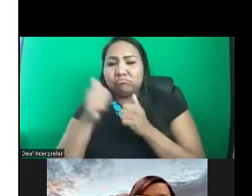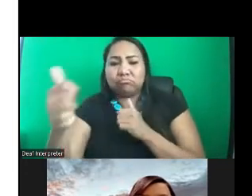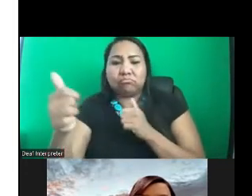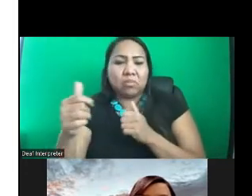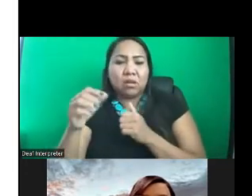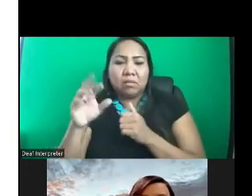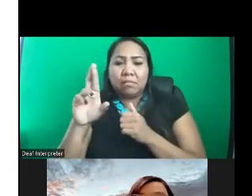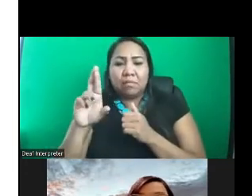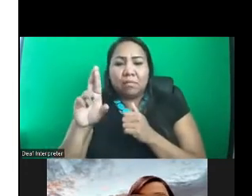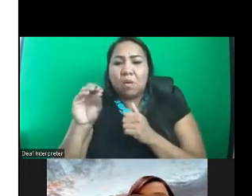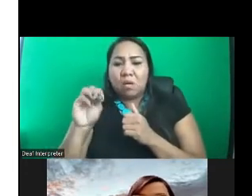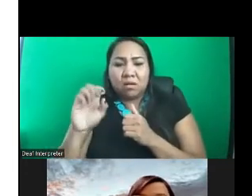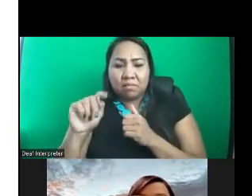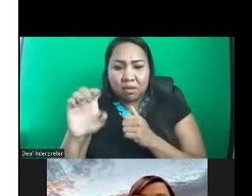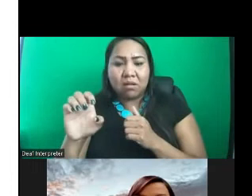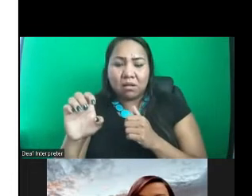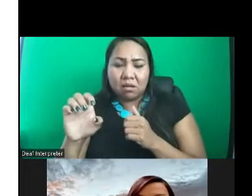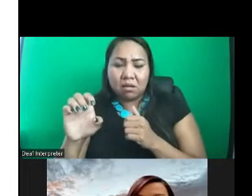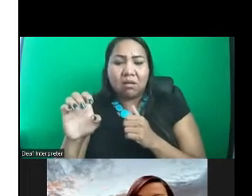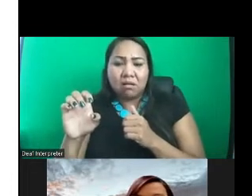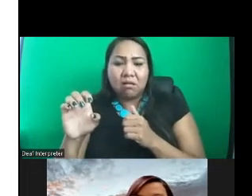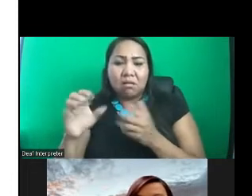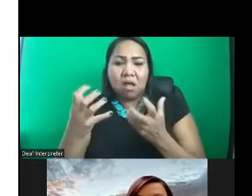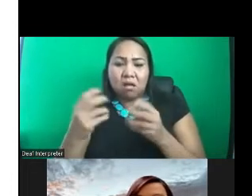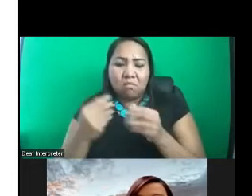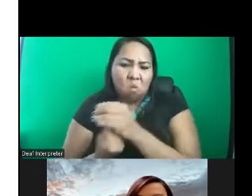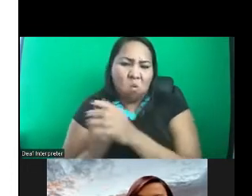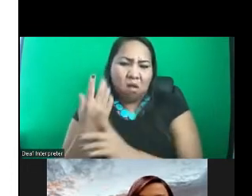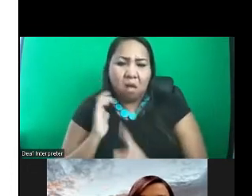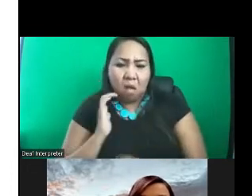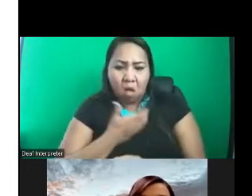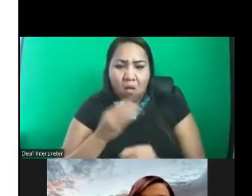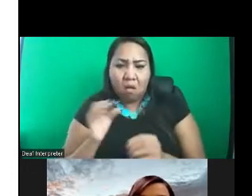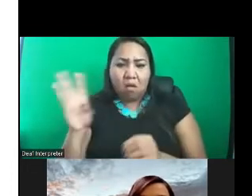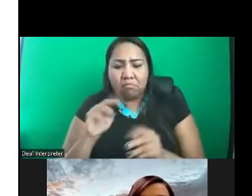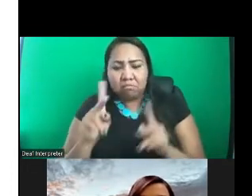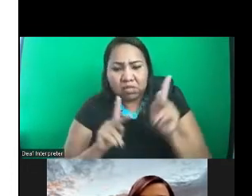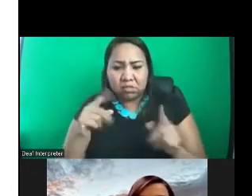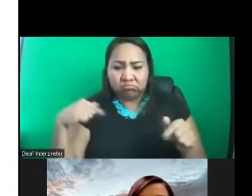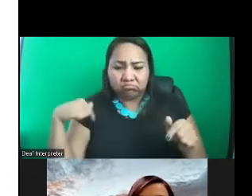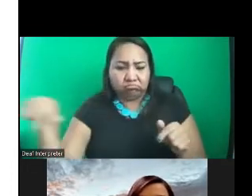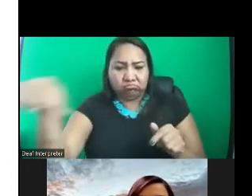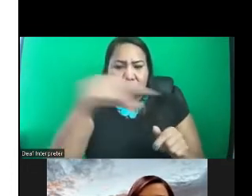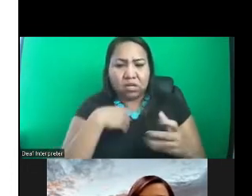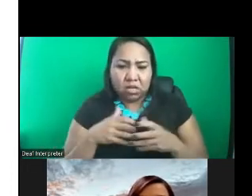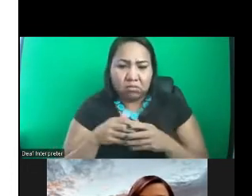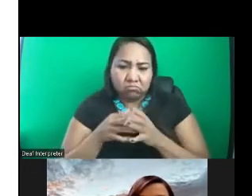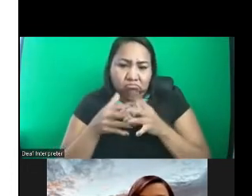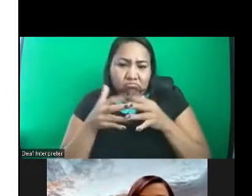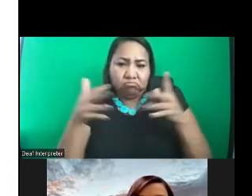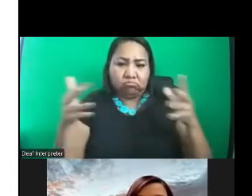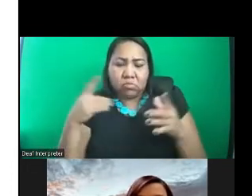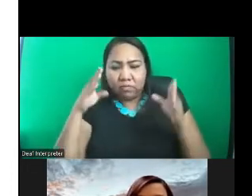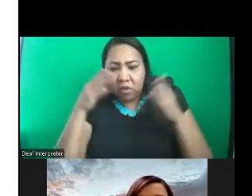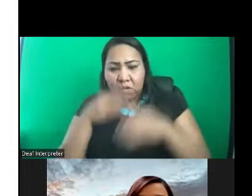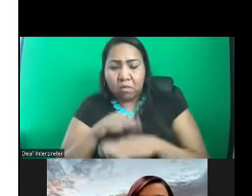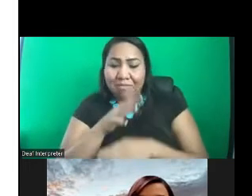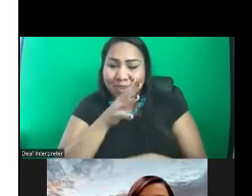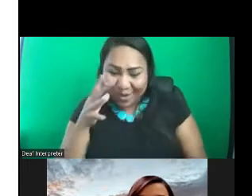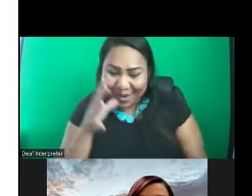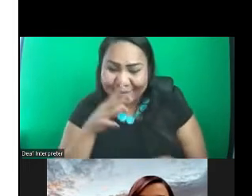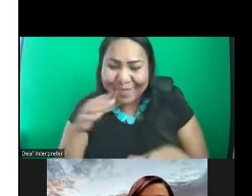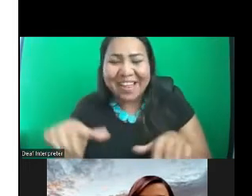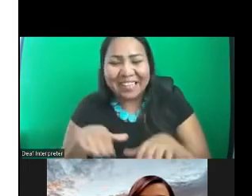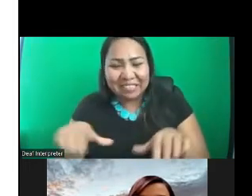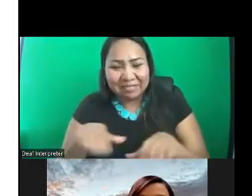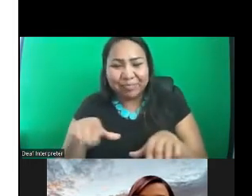the concept of growing our own. So Hopi, we're a tribe that's known for our farming practices. So I thought it was a perfect concept to work